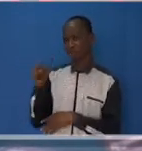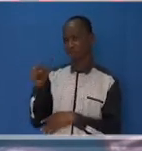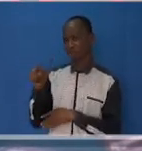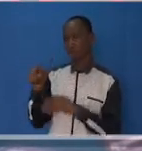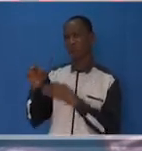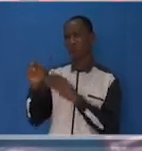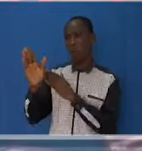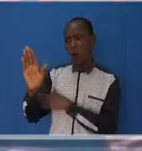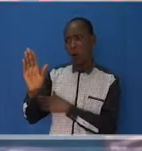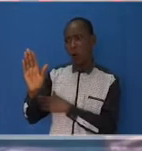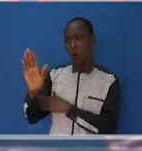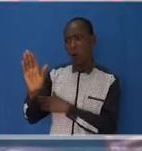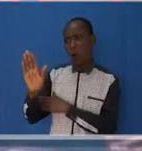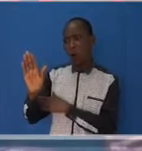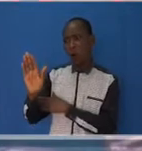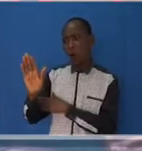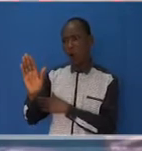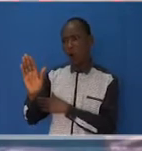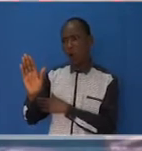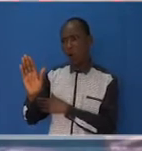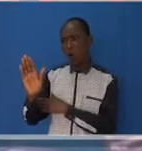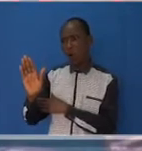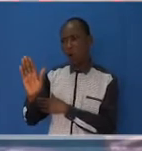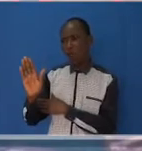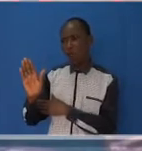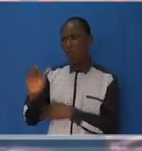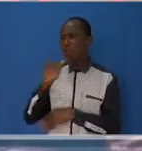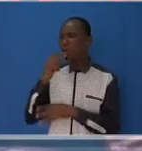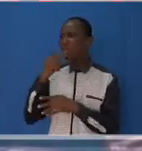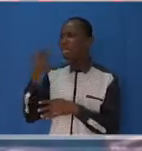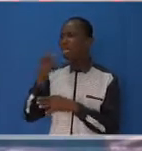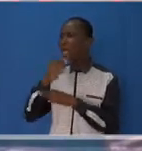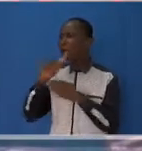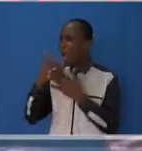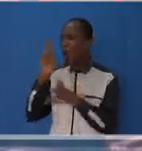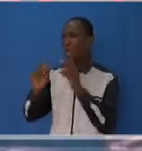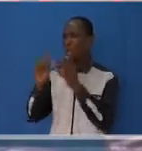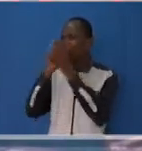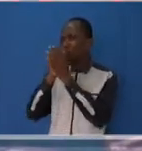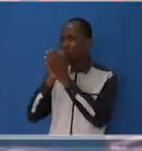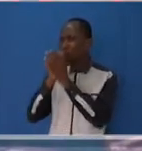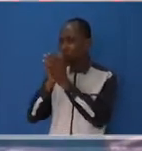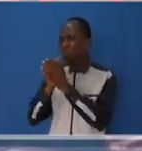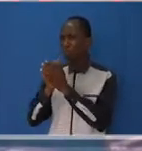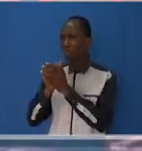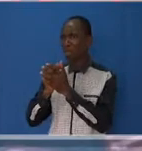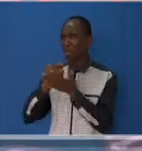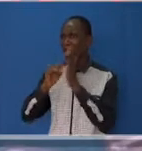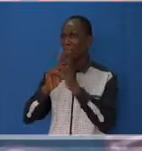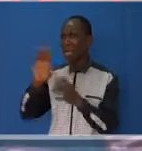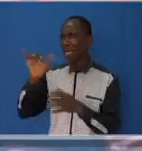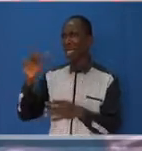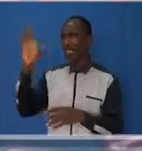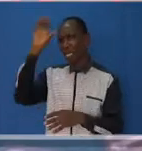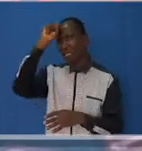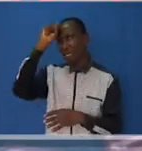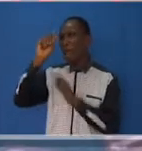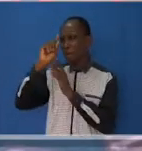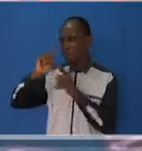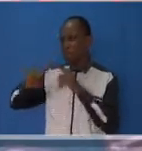Yankopon ɔnka hwee mfa afɔrebɔ ho a nka yɛntumi nkɔba sɛ kan kɔbɔ afɔre Yankopon sɛ mani ansɔ